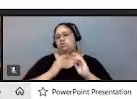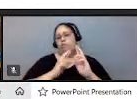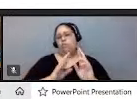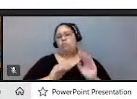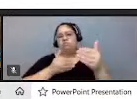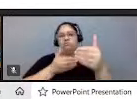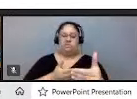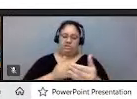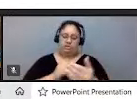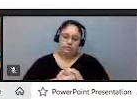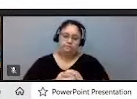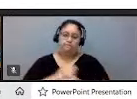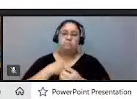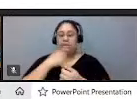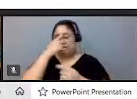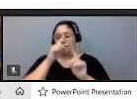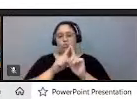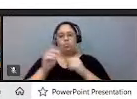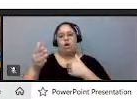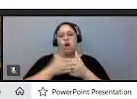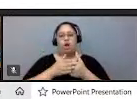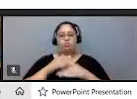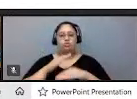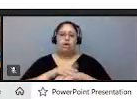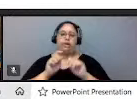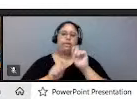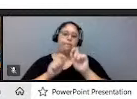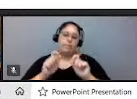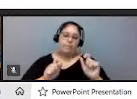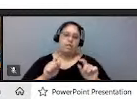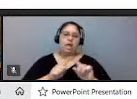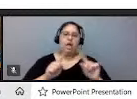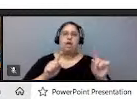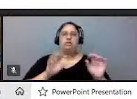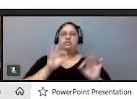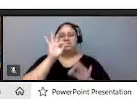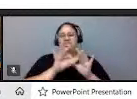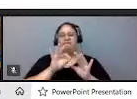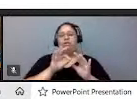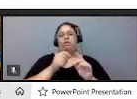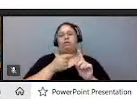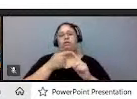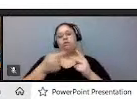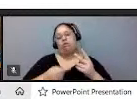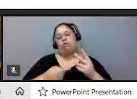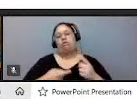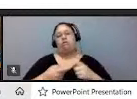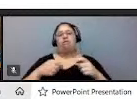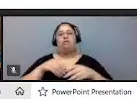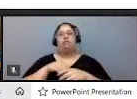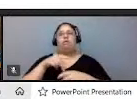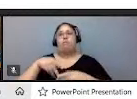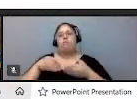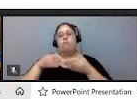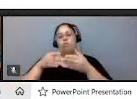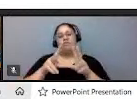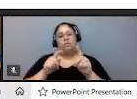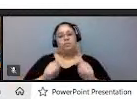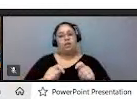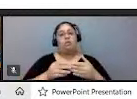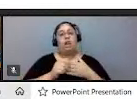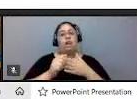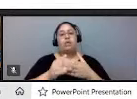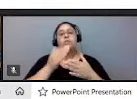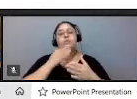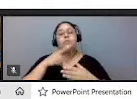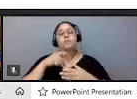period And I think just to close out on the people uh and the particular drive from the port of Cape Town ay led by the